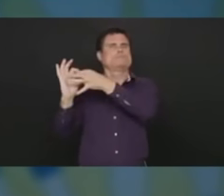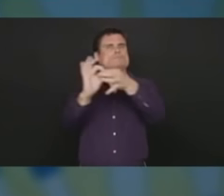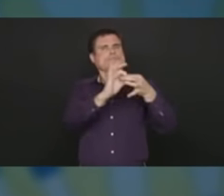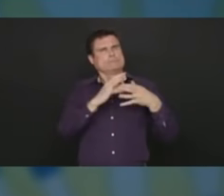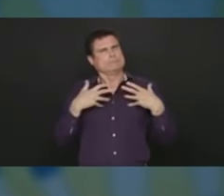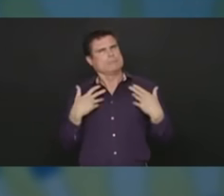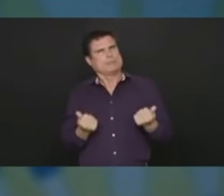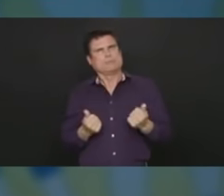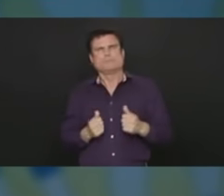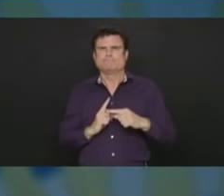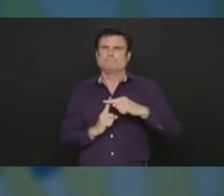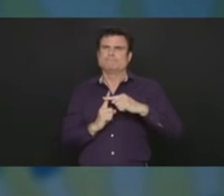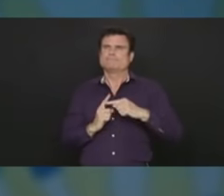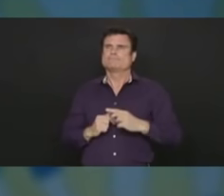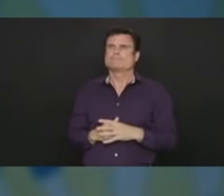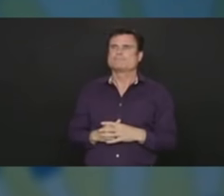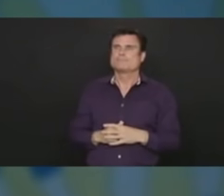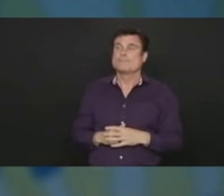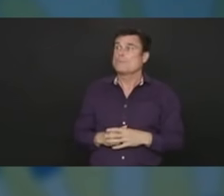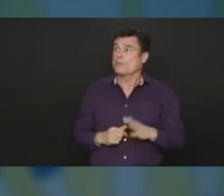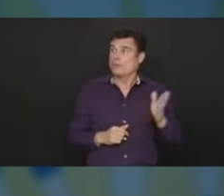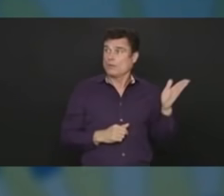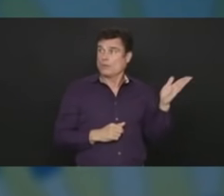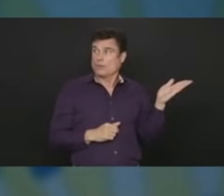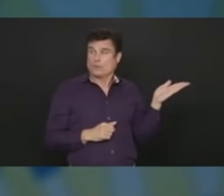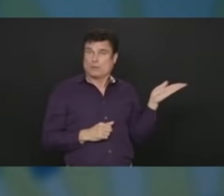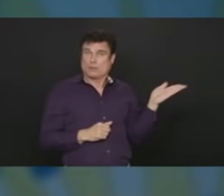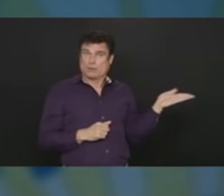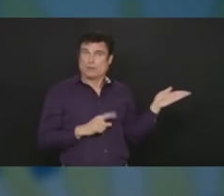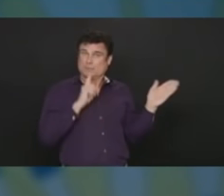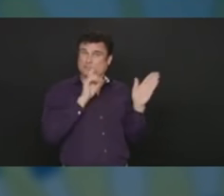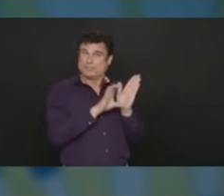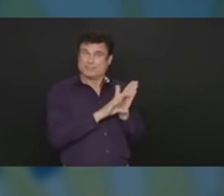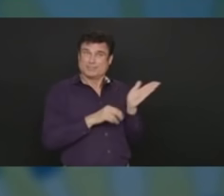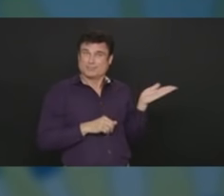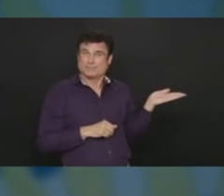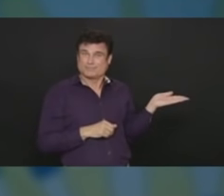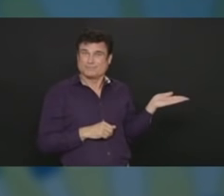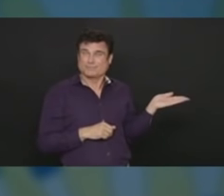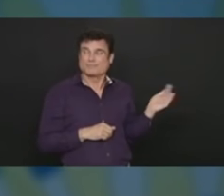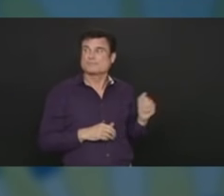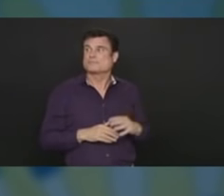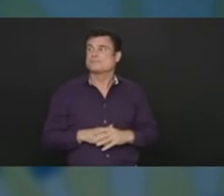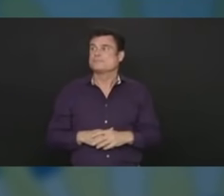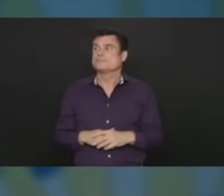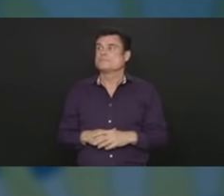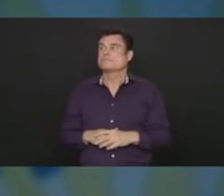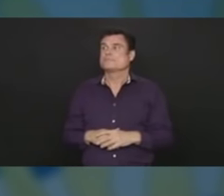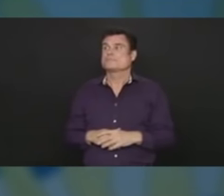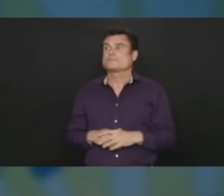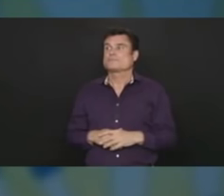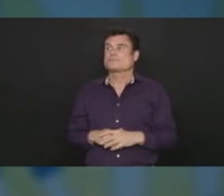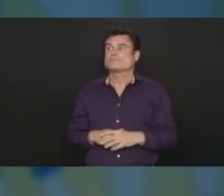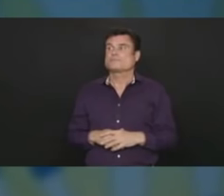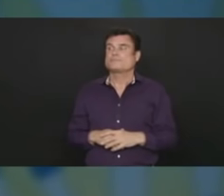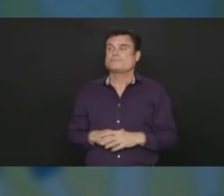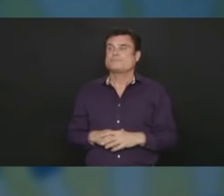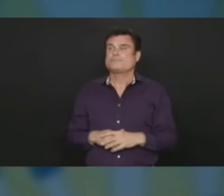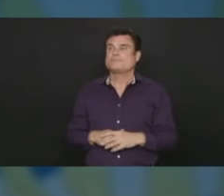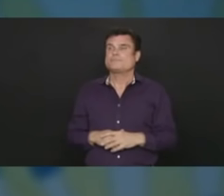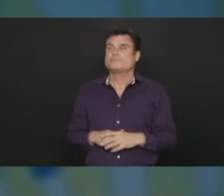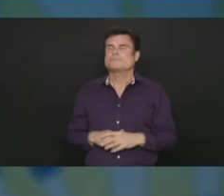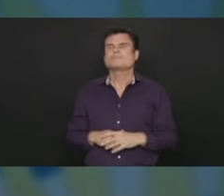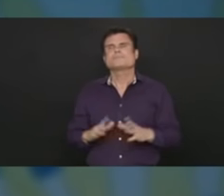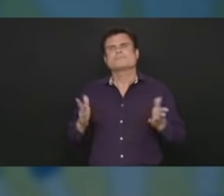well. What this is, it looks at what are the most effective ways of preventing transmission of this virus.